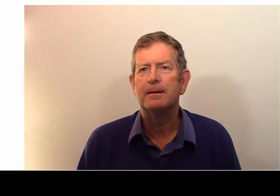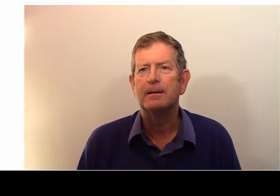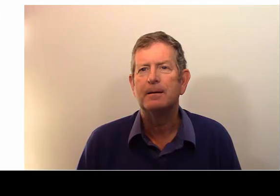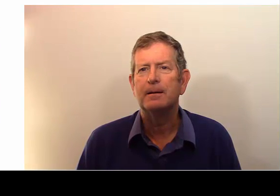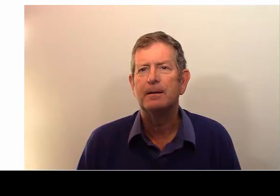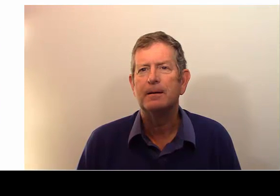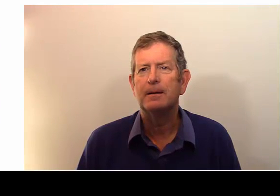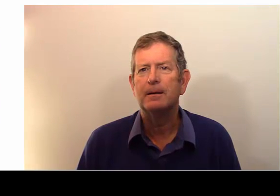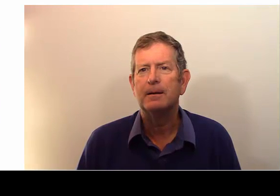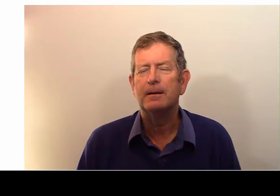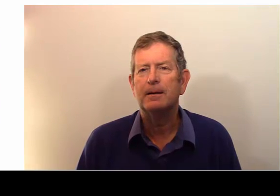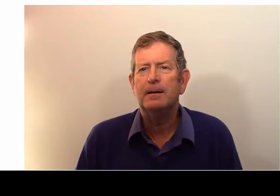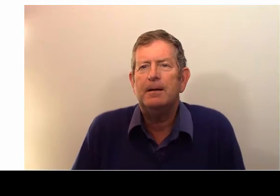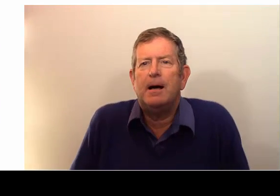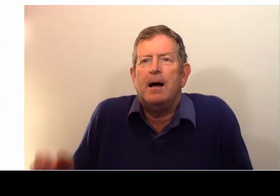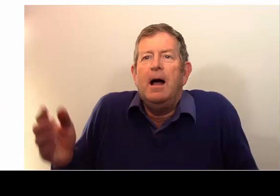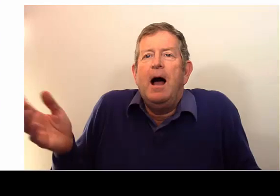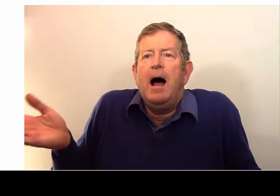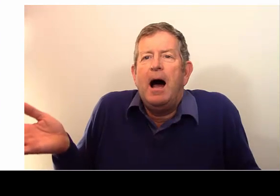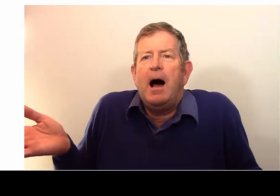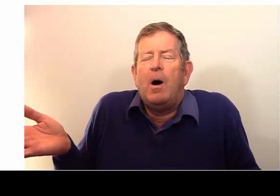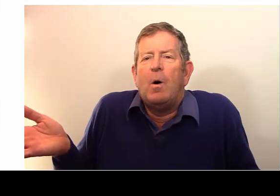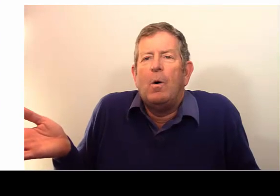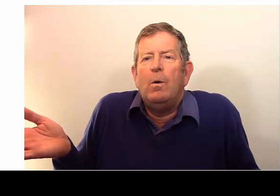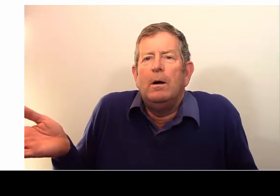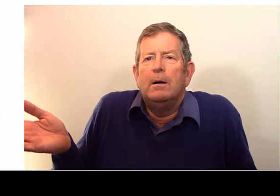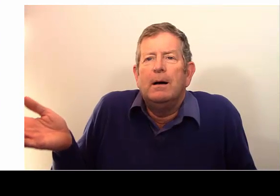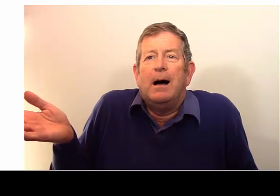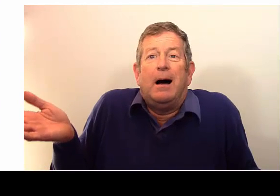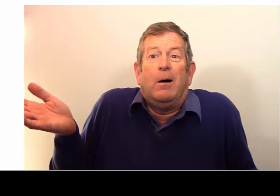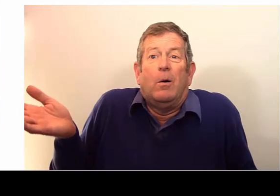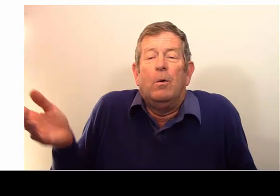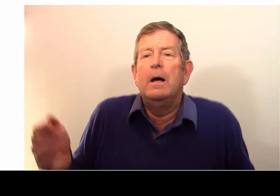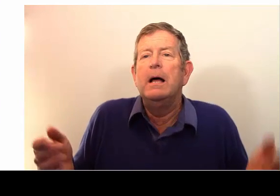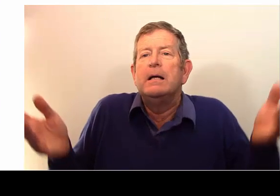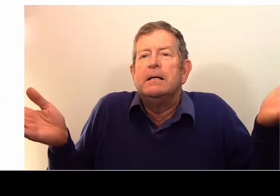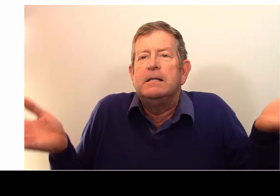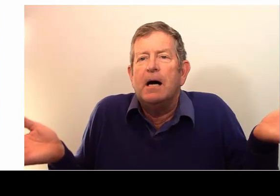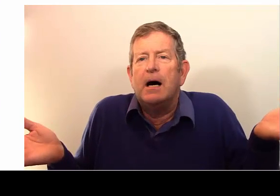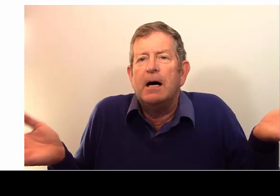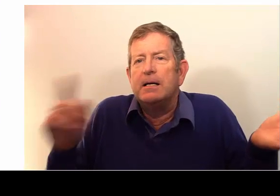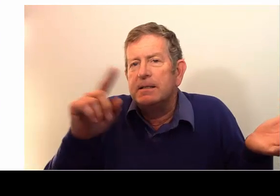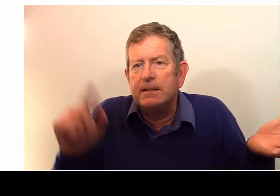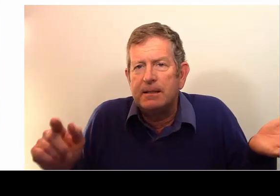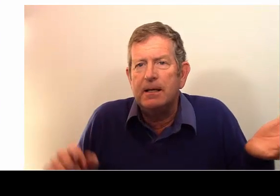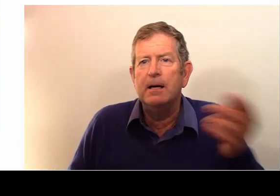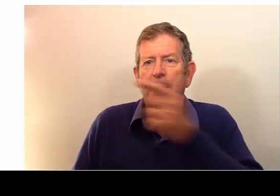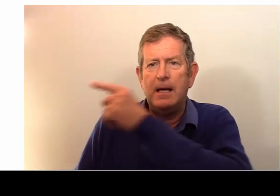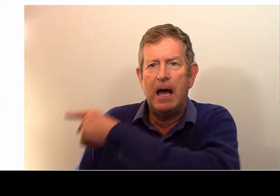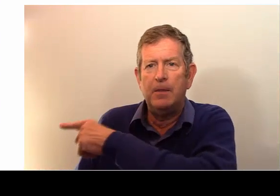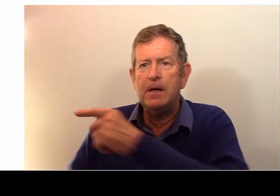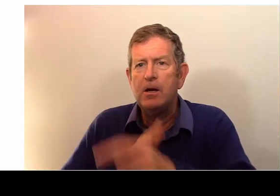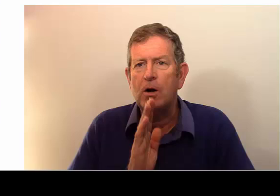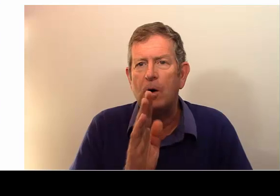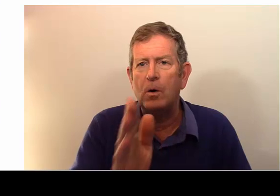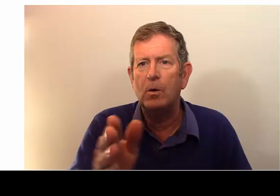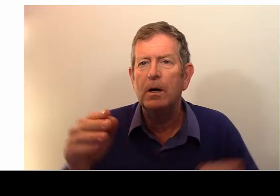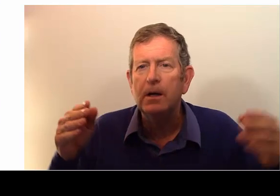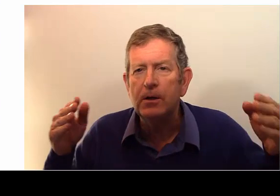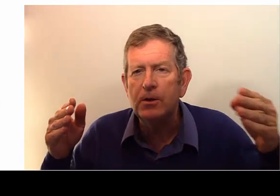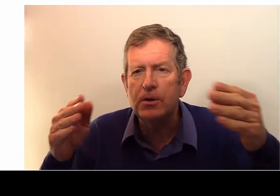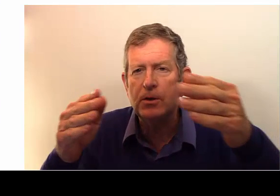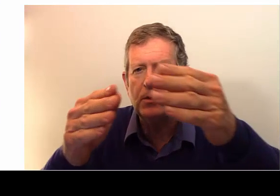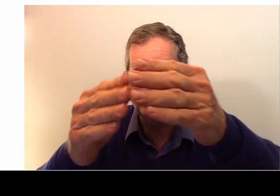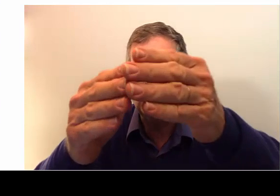Yeah. How Does Kathy